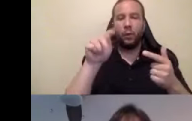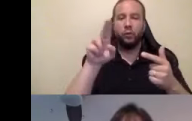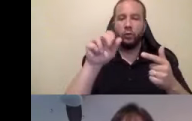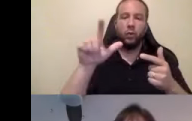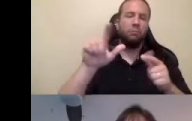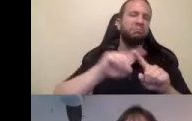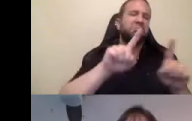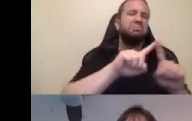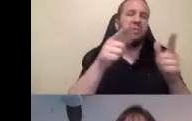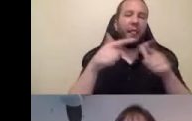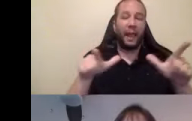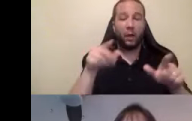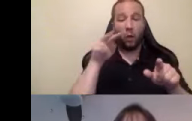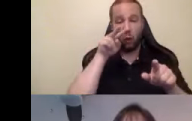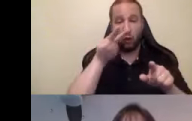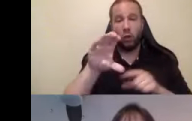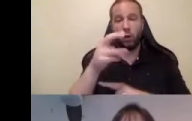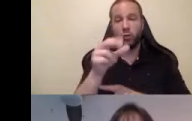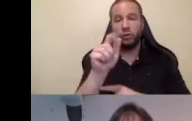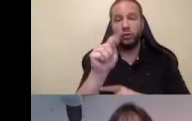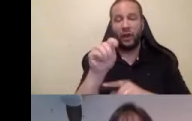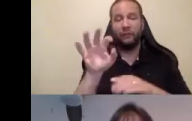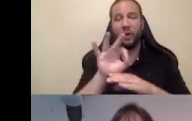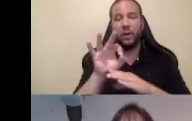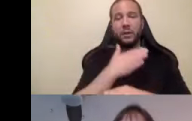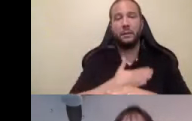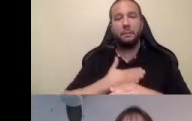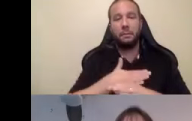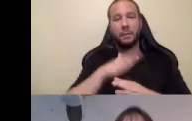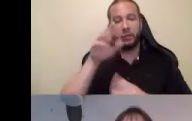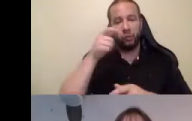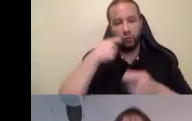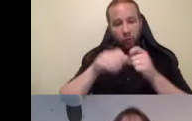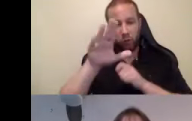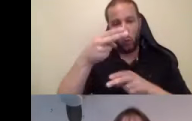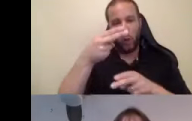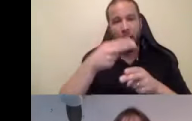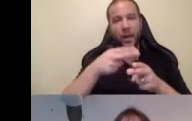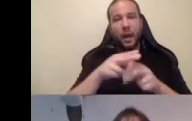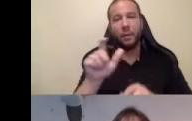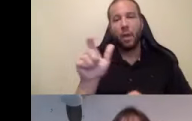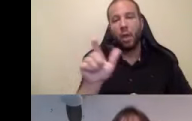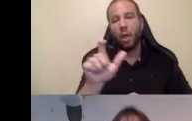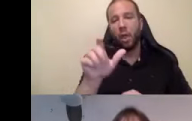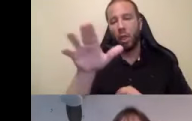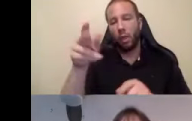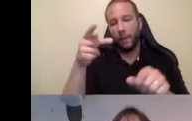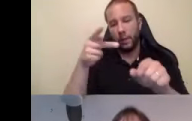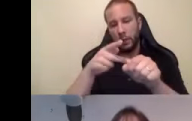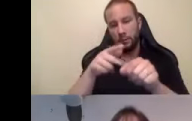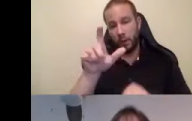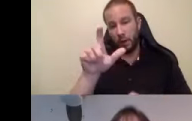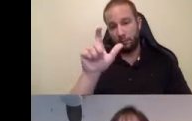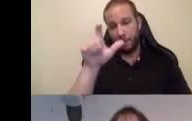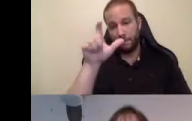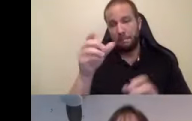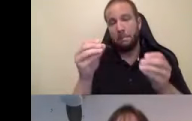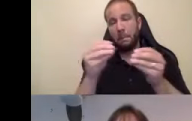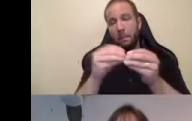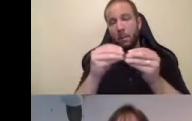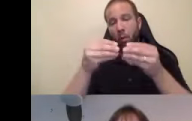in, please take a moment to update your name by hovering over your name in the participant window, clicking more,